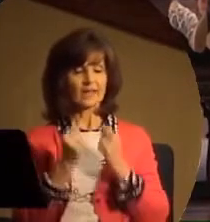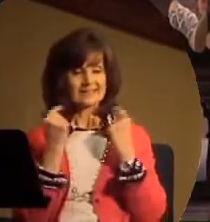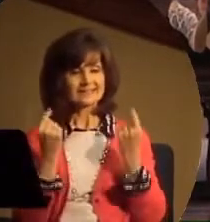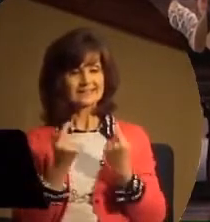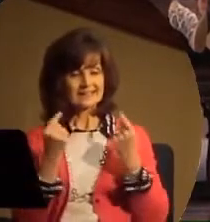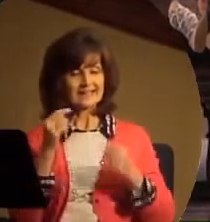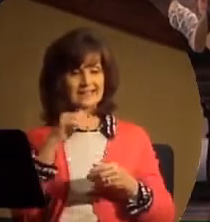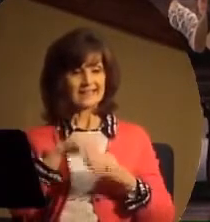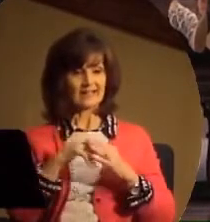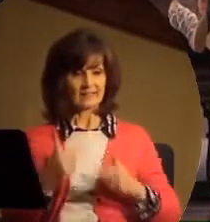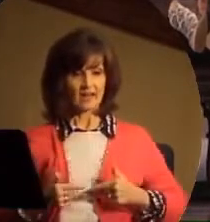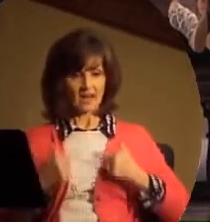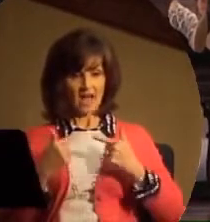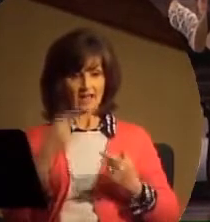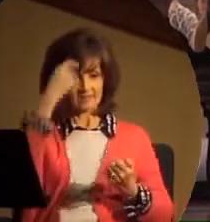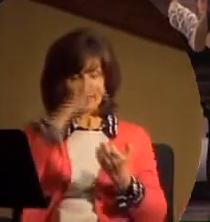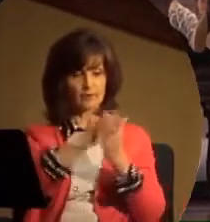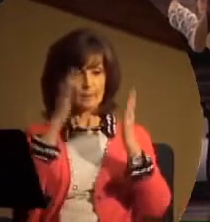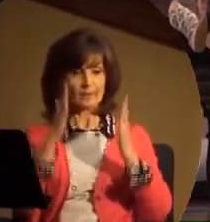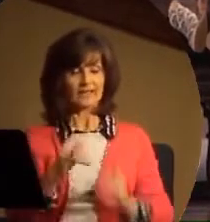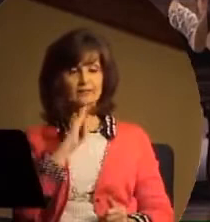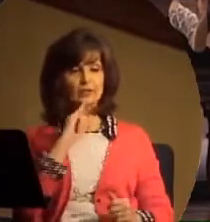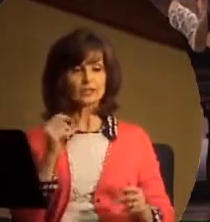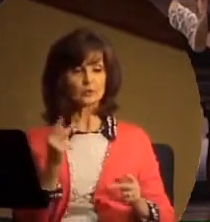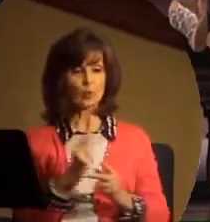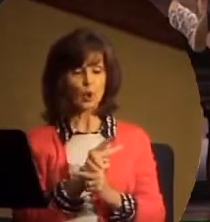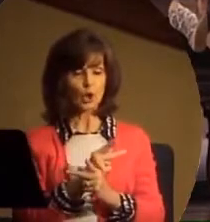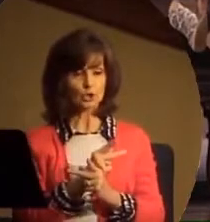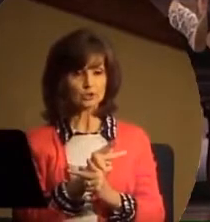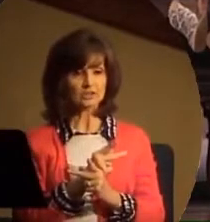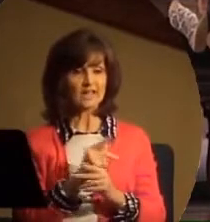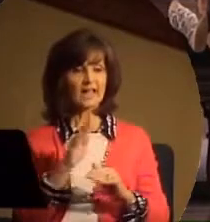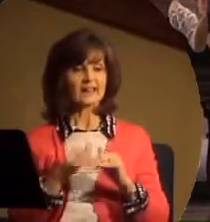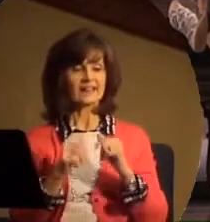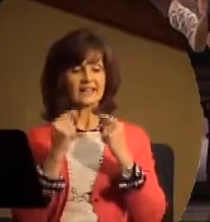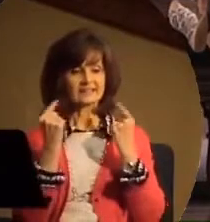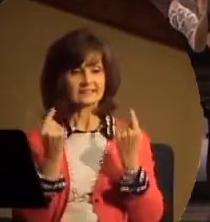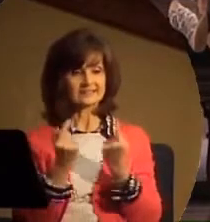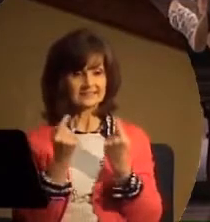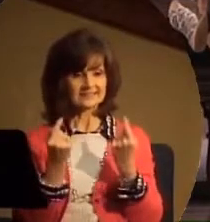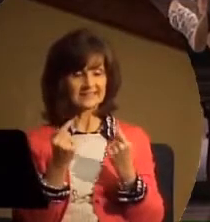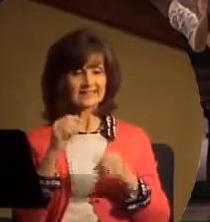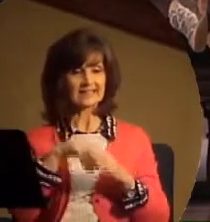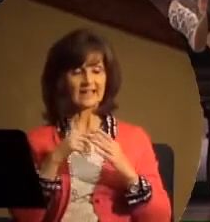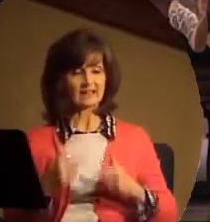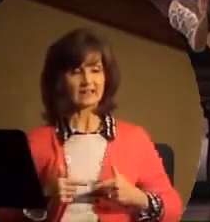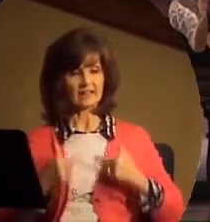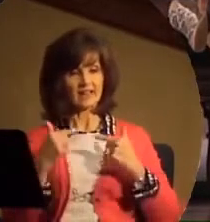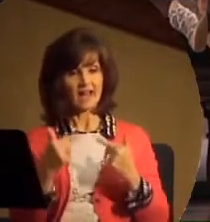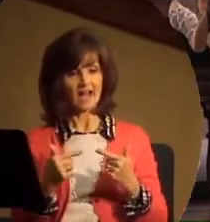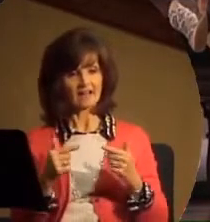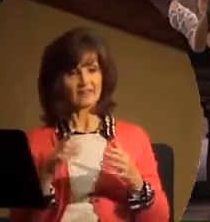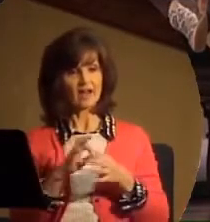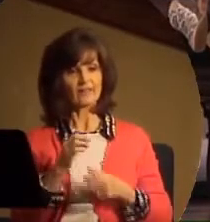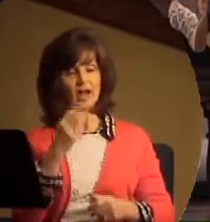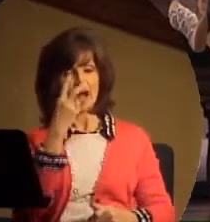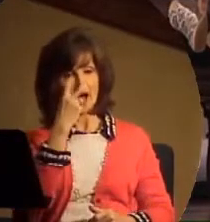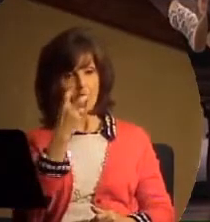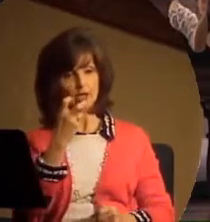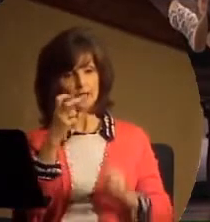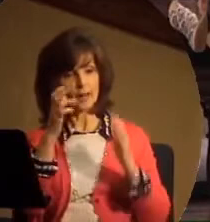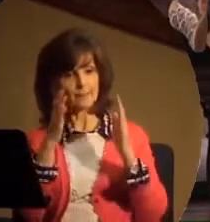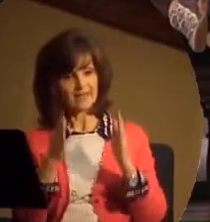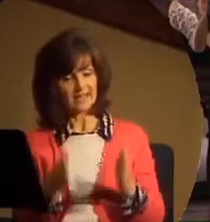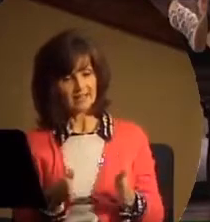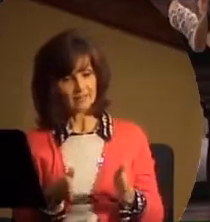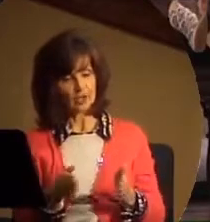in the life of a believer is worse than sin in the life of an unbeliever.